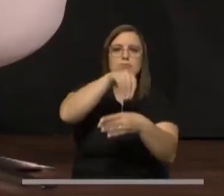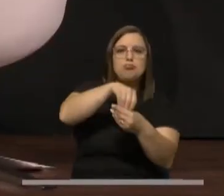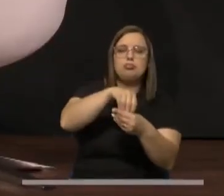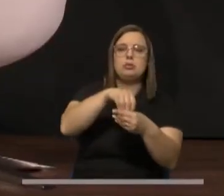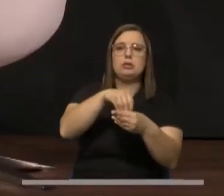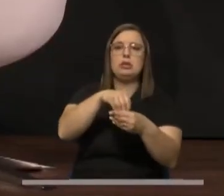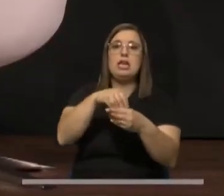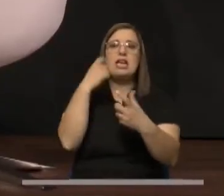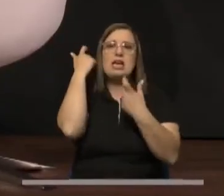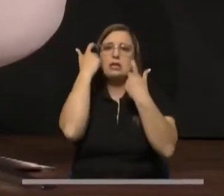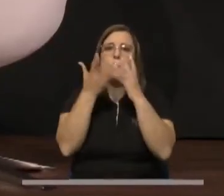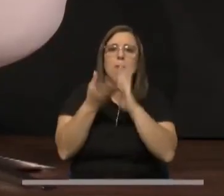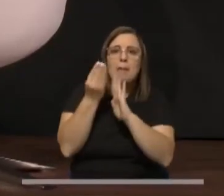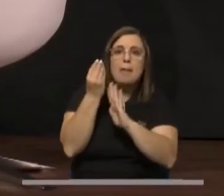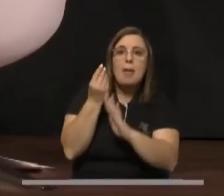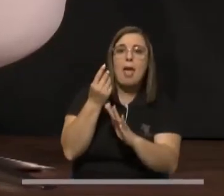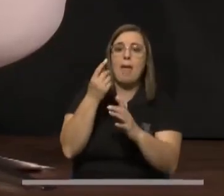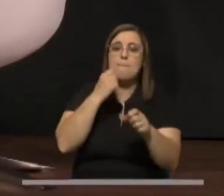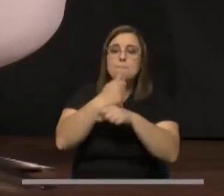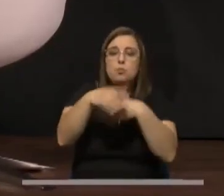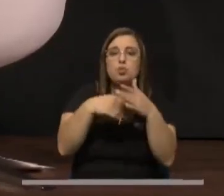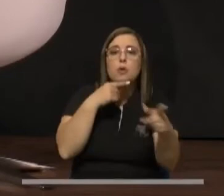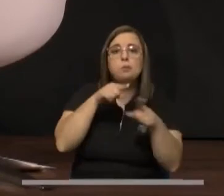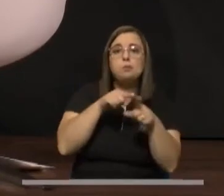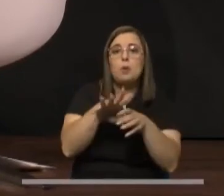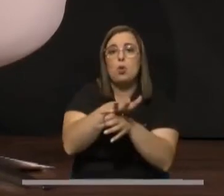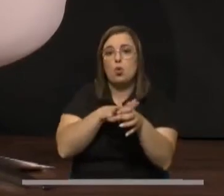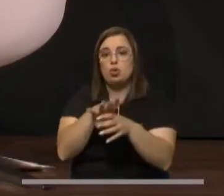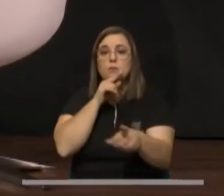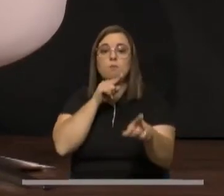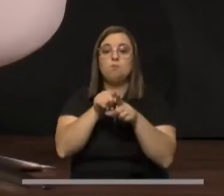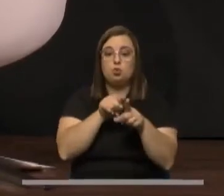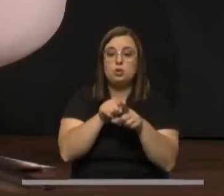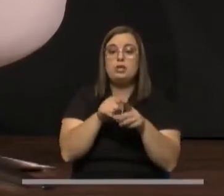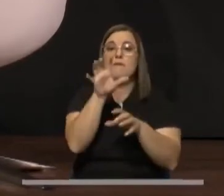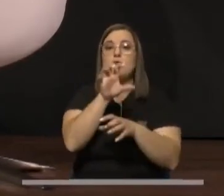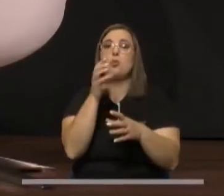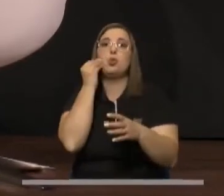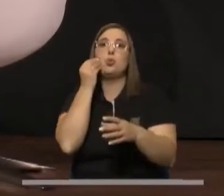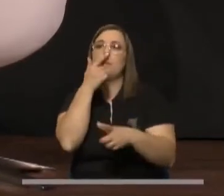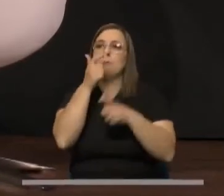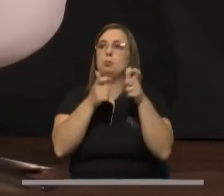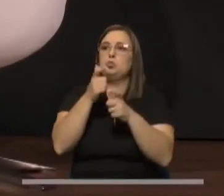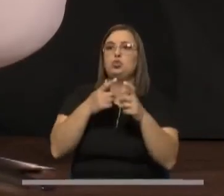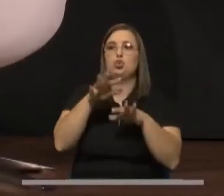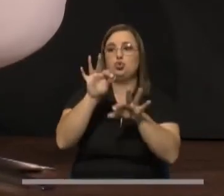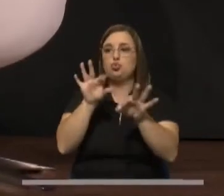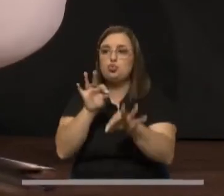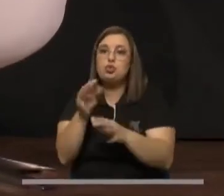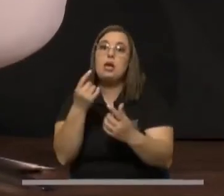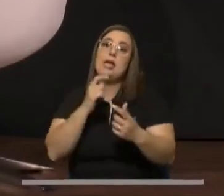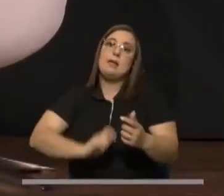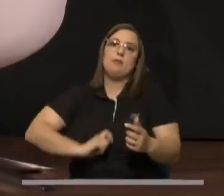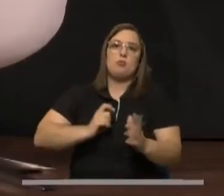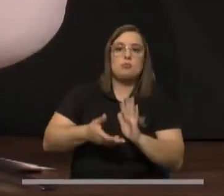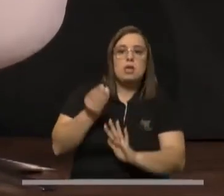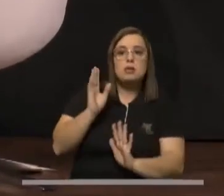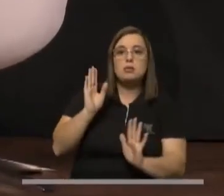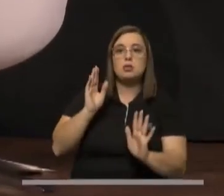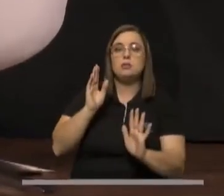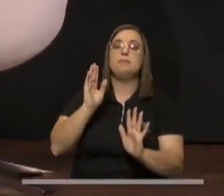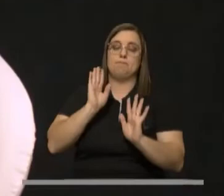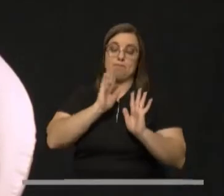to incorporate elements that force us to rationalize the political process when people are